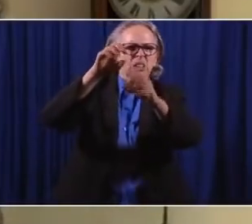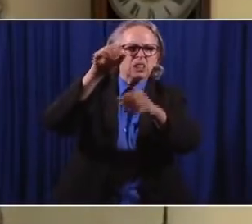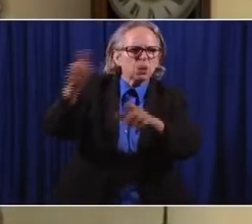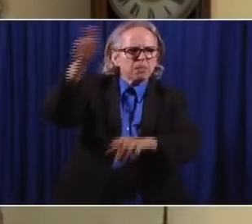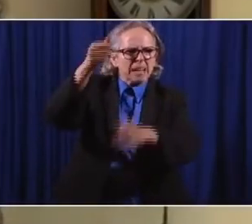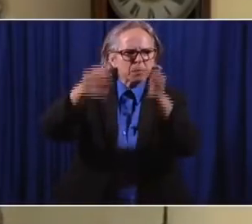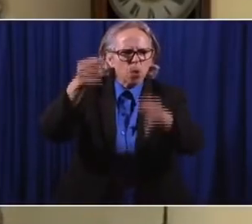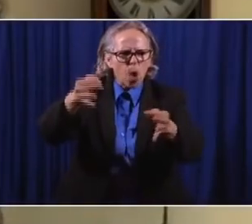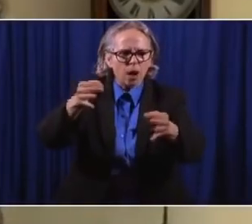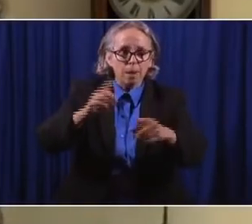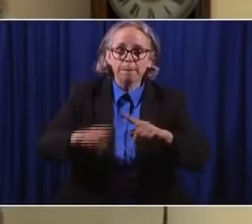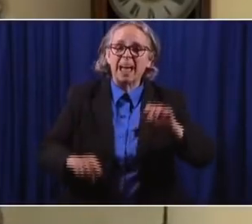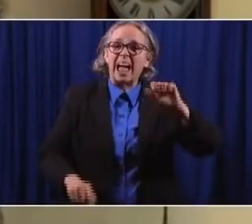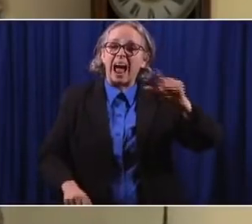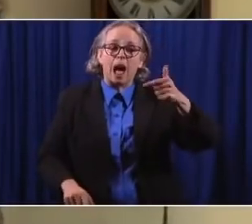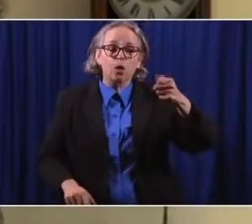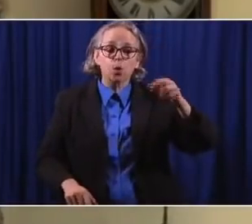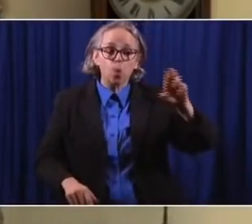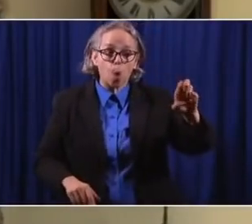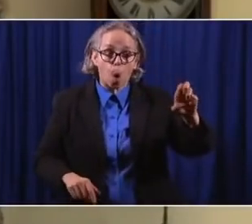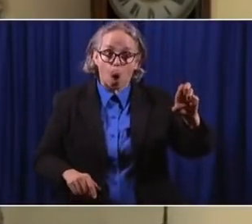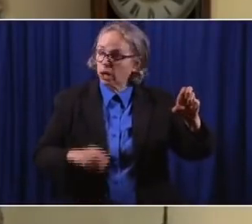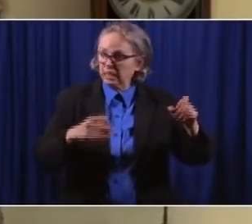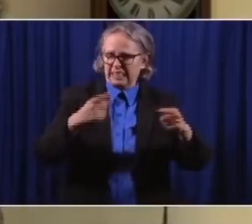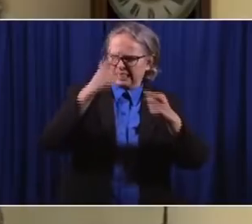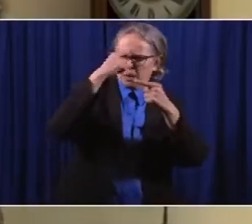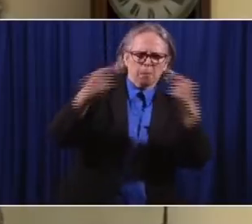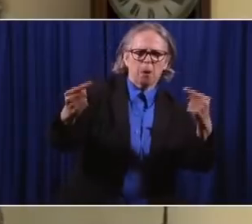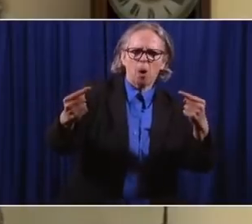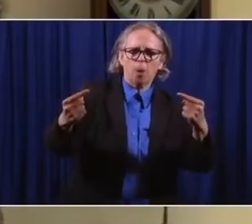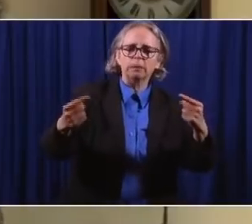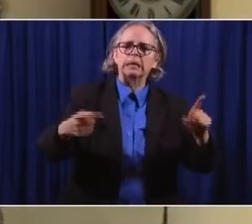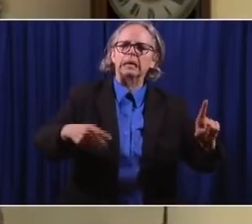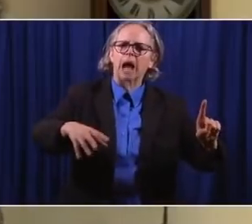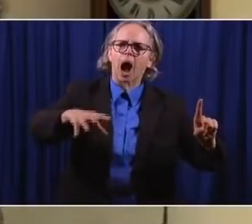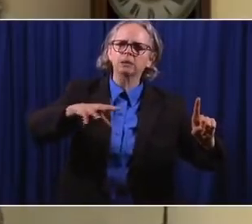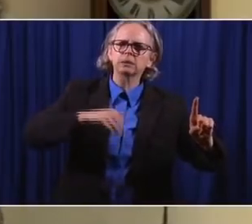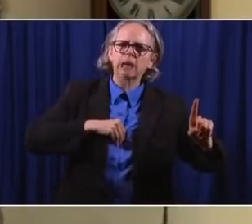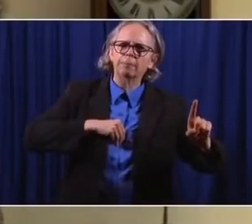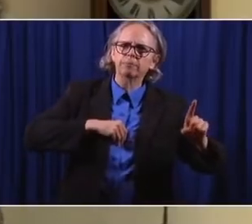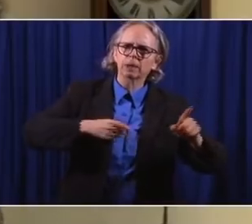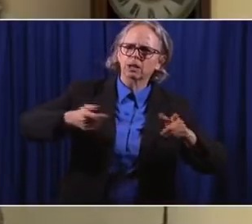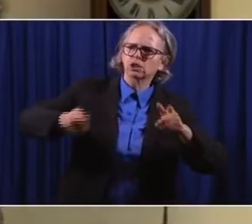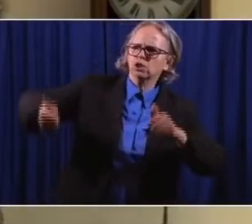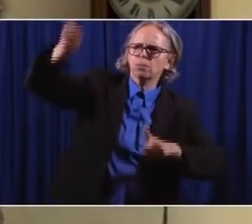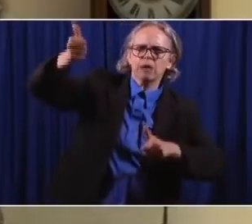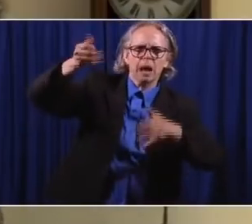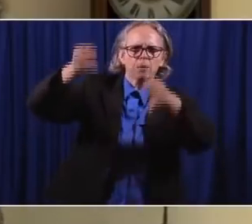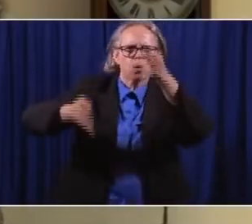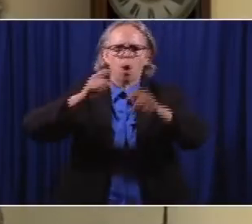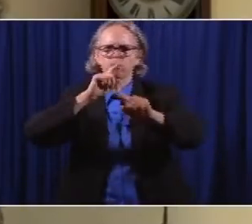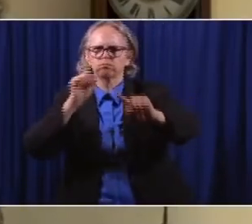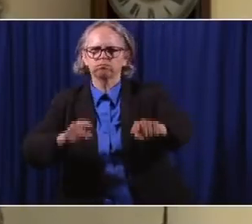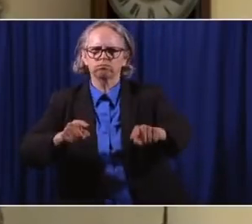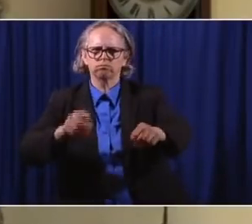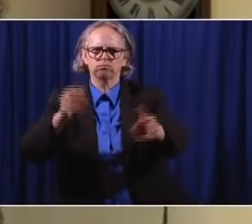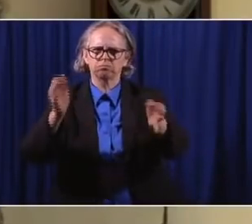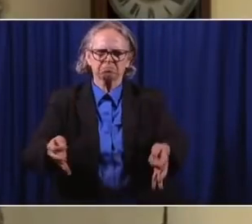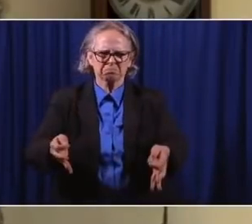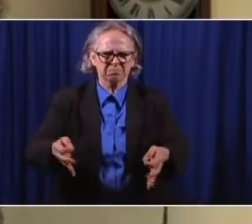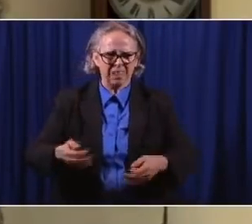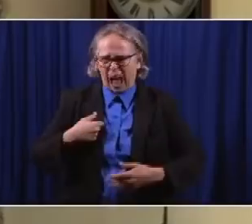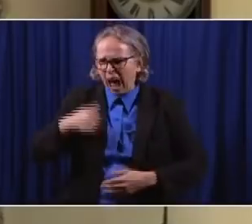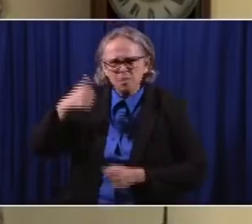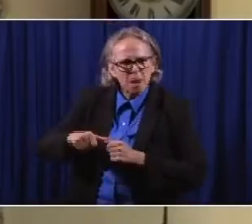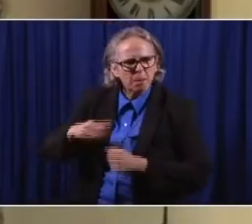it. He accepted it. The first presidential race that I watched as a kid was Kennedy and